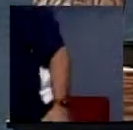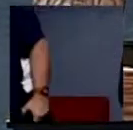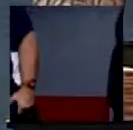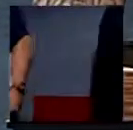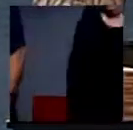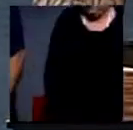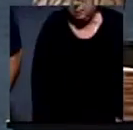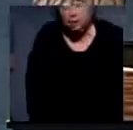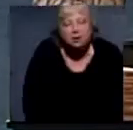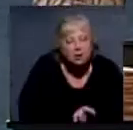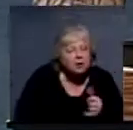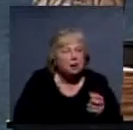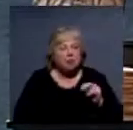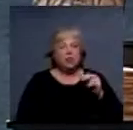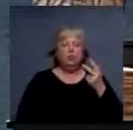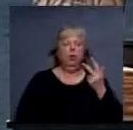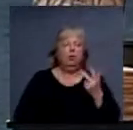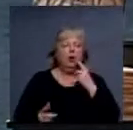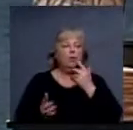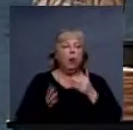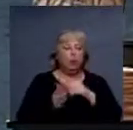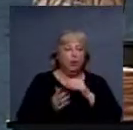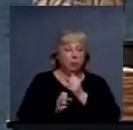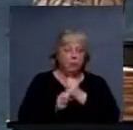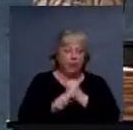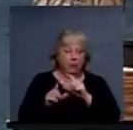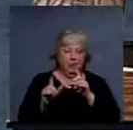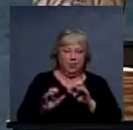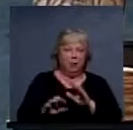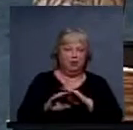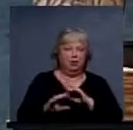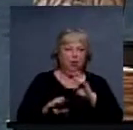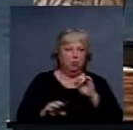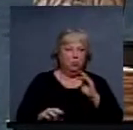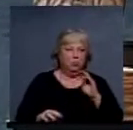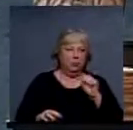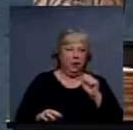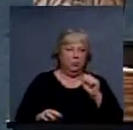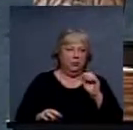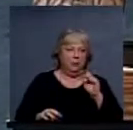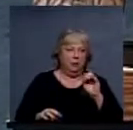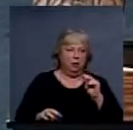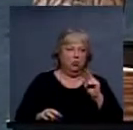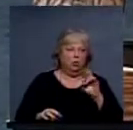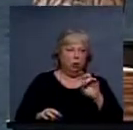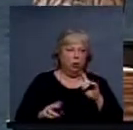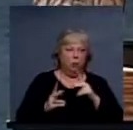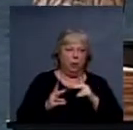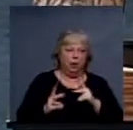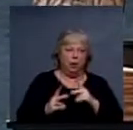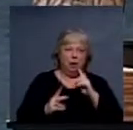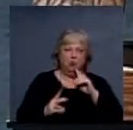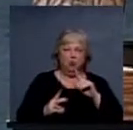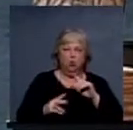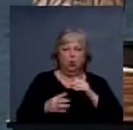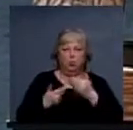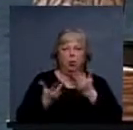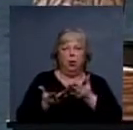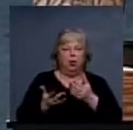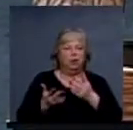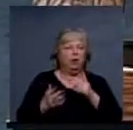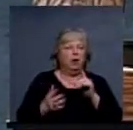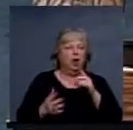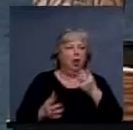test at 1711 Brebsman Park Road, which is a proposed site for Hounds Lounge, with Commissioner Kathy Webb,